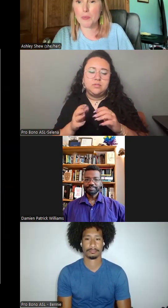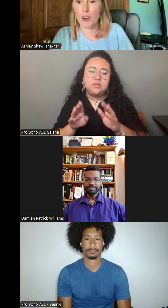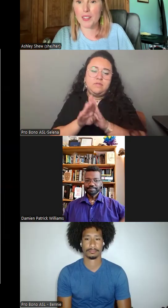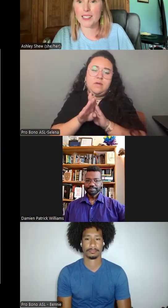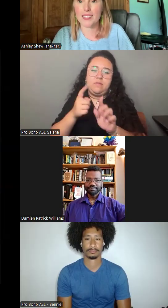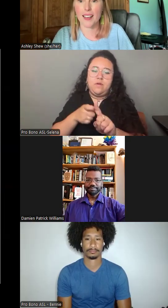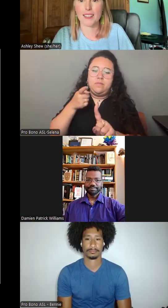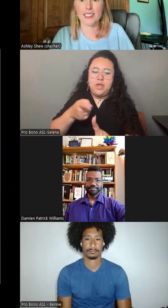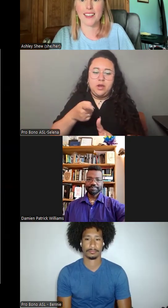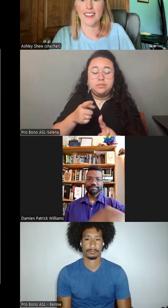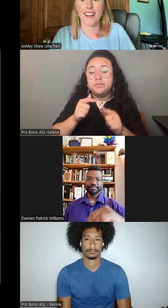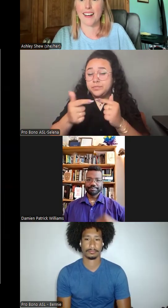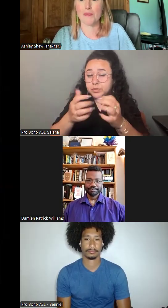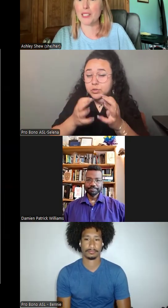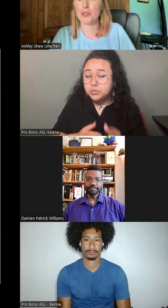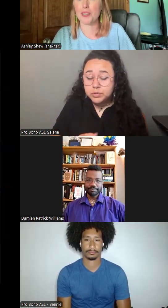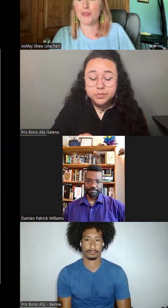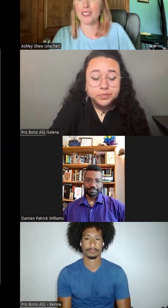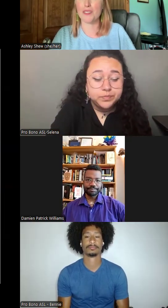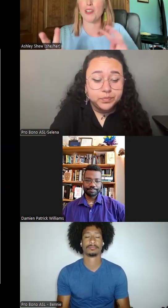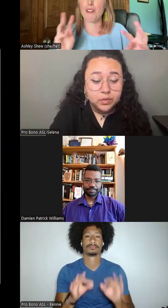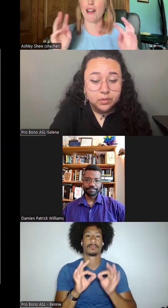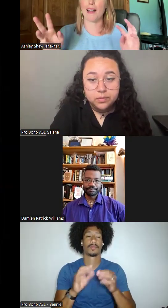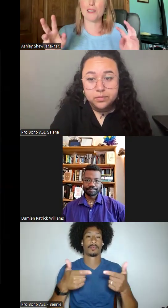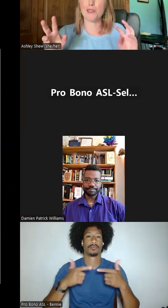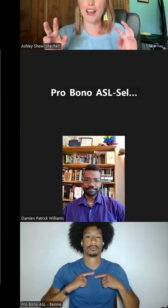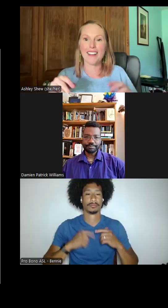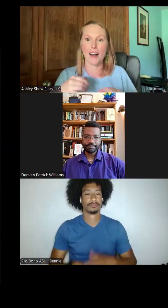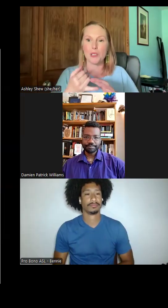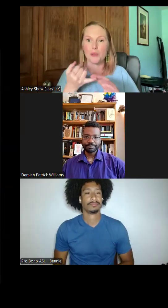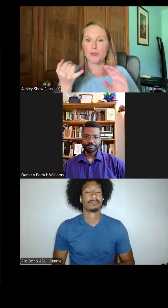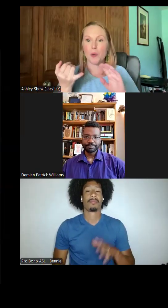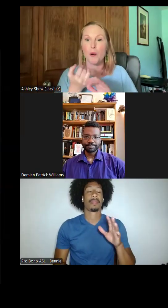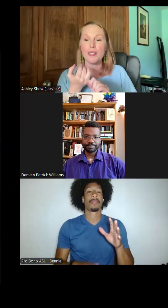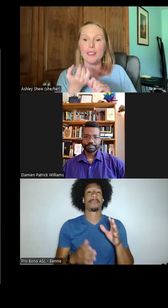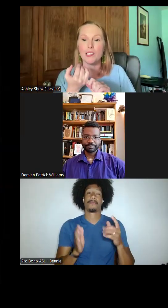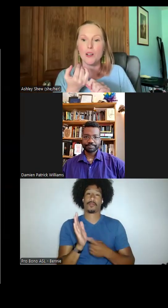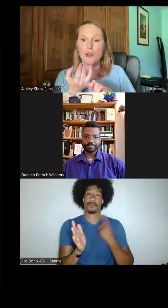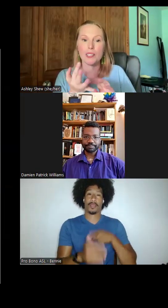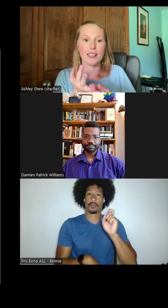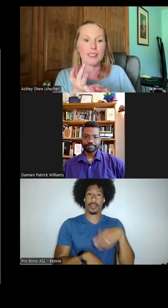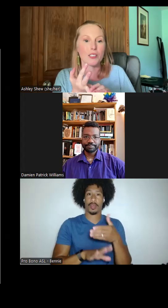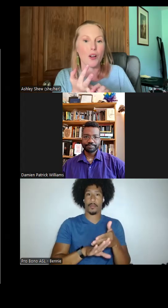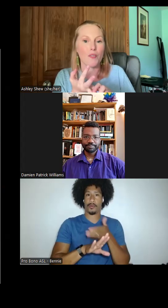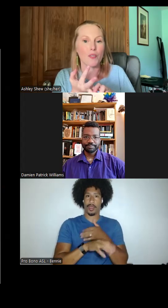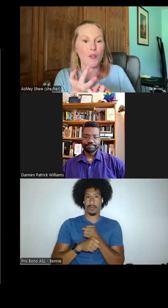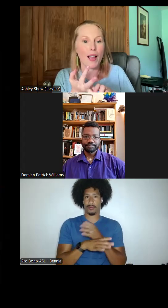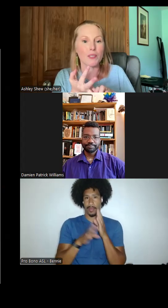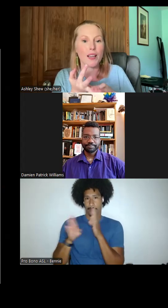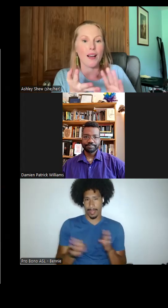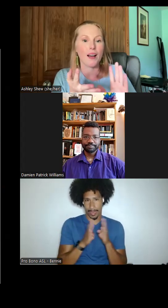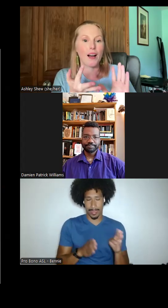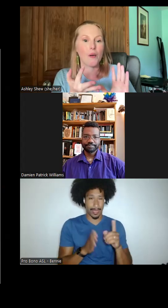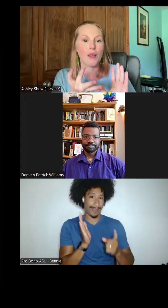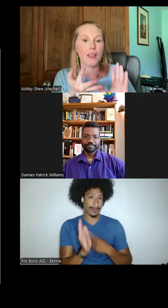pre-planning as part of this, and that's really fun to figure out how to do that in terms of like what we need to know to get a session off of the